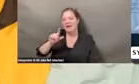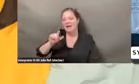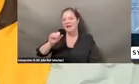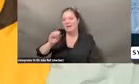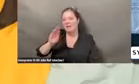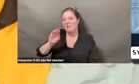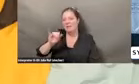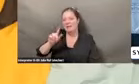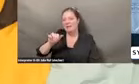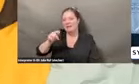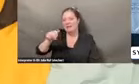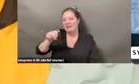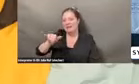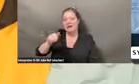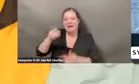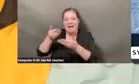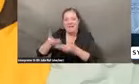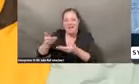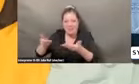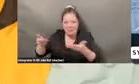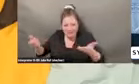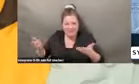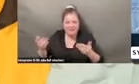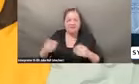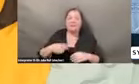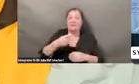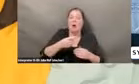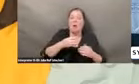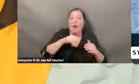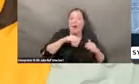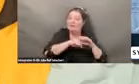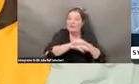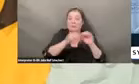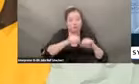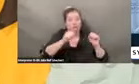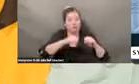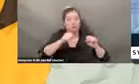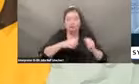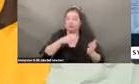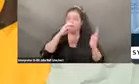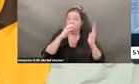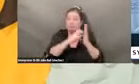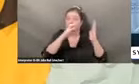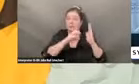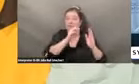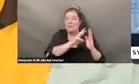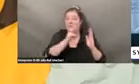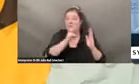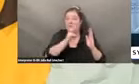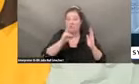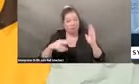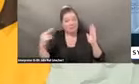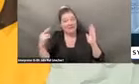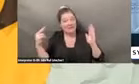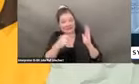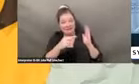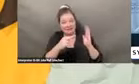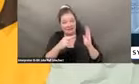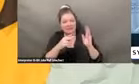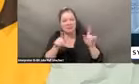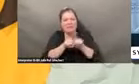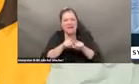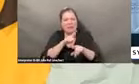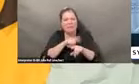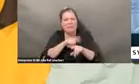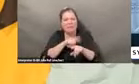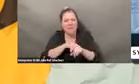website, which just means that we put it on the website. It's kind of published on the website, but that doesn't necessarily mean that people have access to it, that everyone has